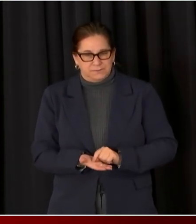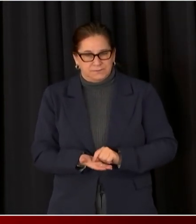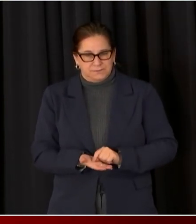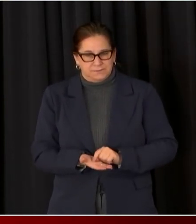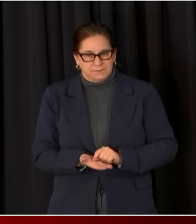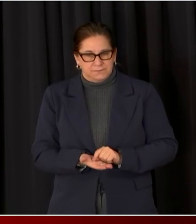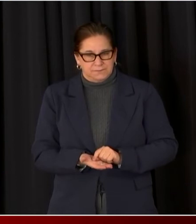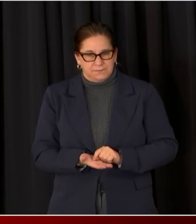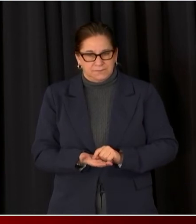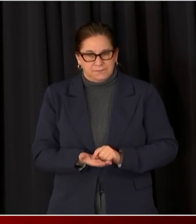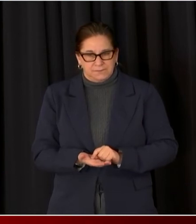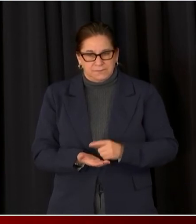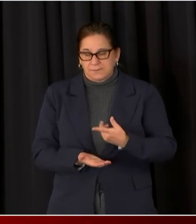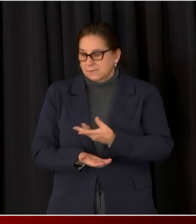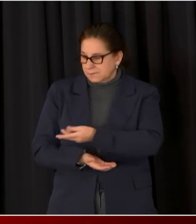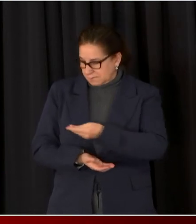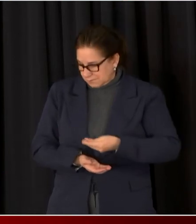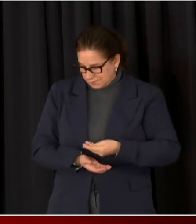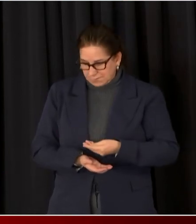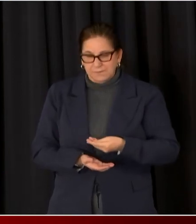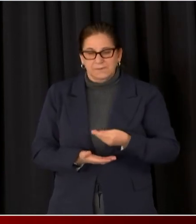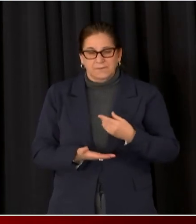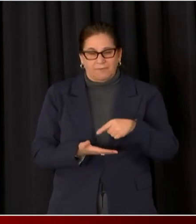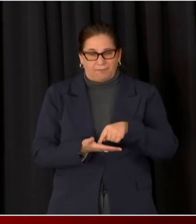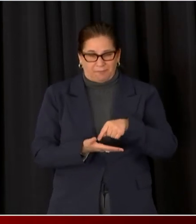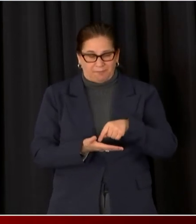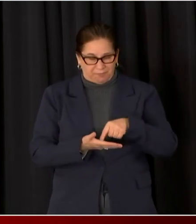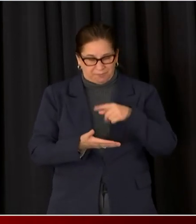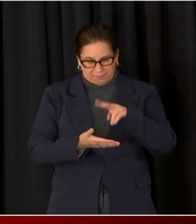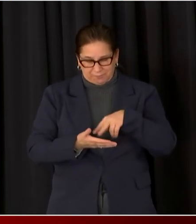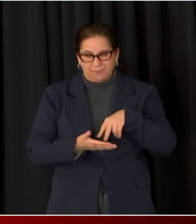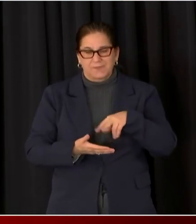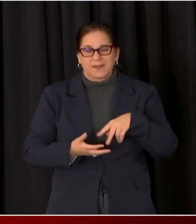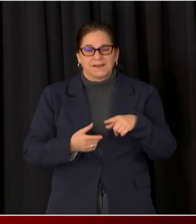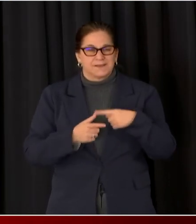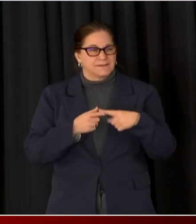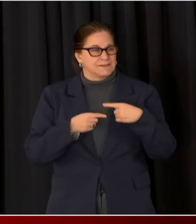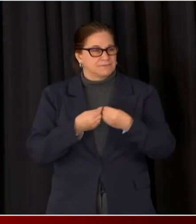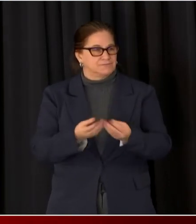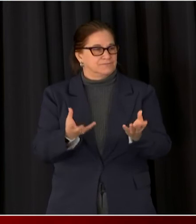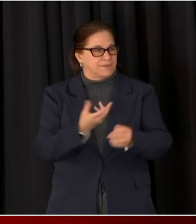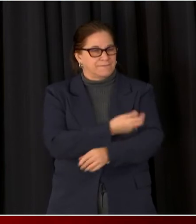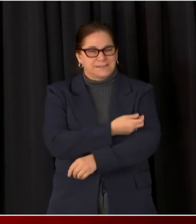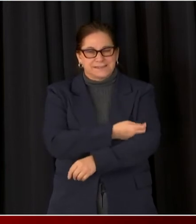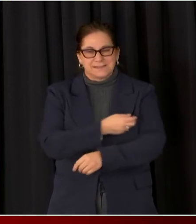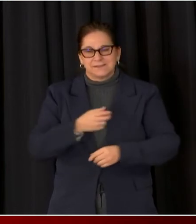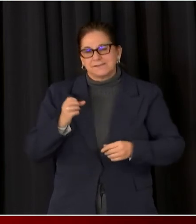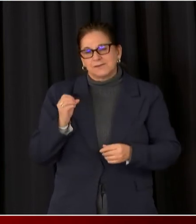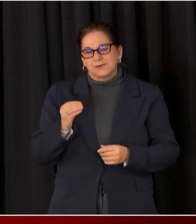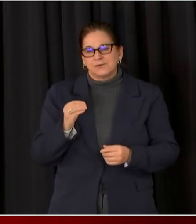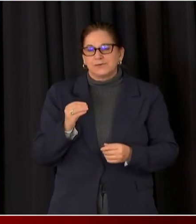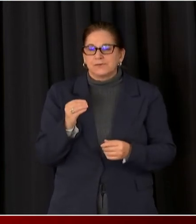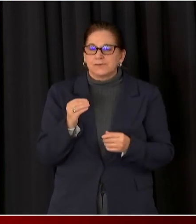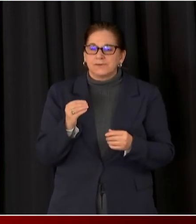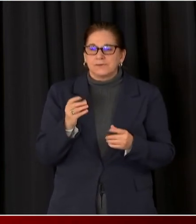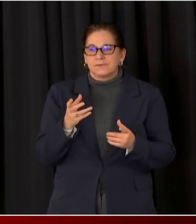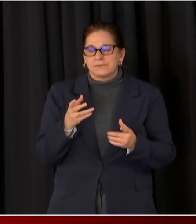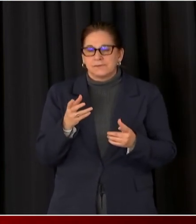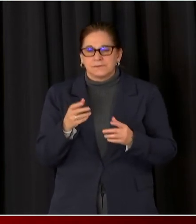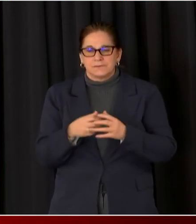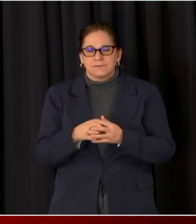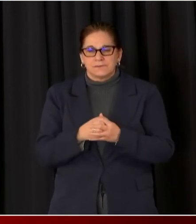a vaccine information sheet is if any of you have been to the doctor and you've gotten a vaccine, an